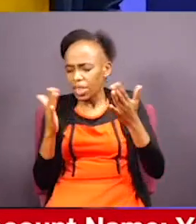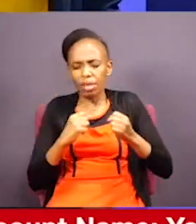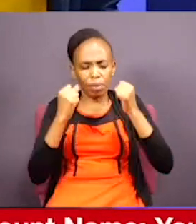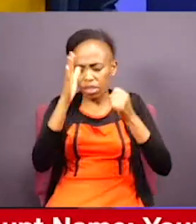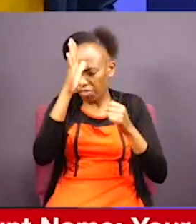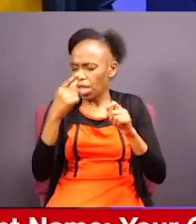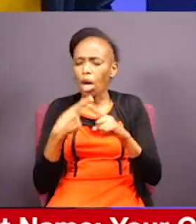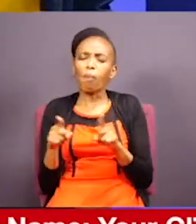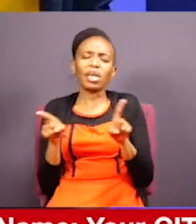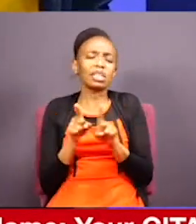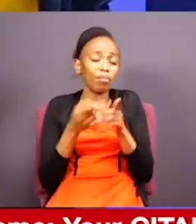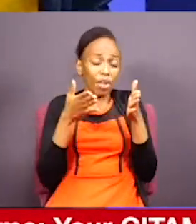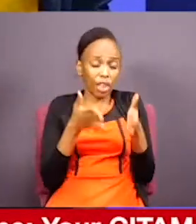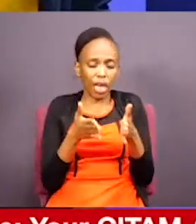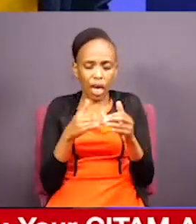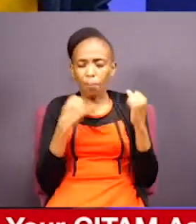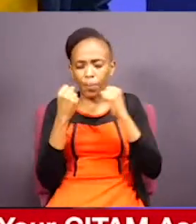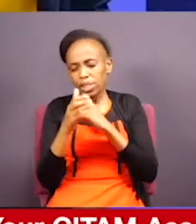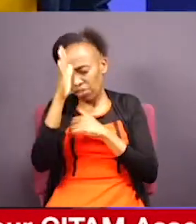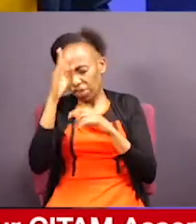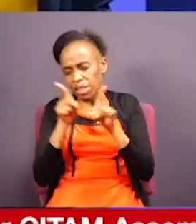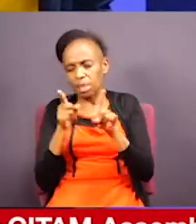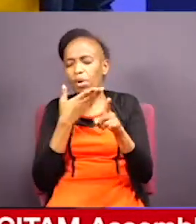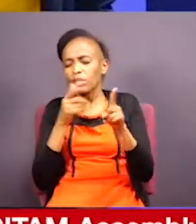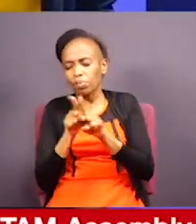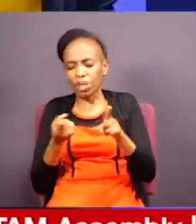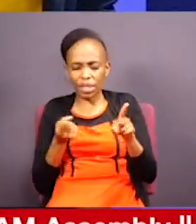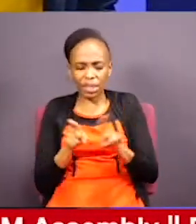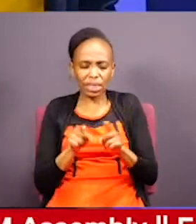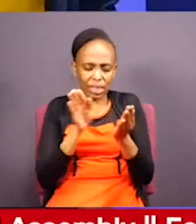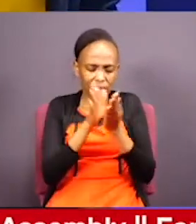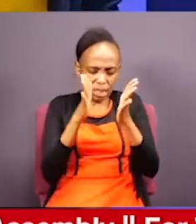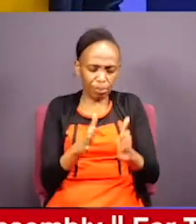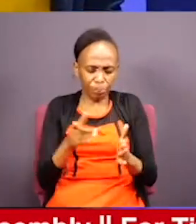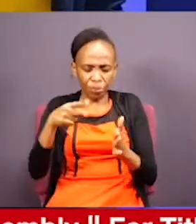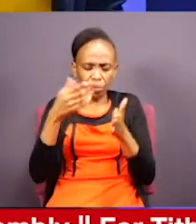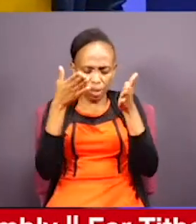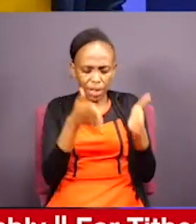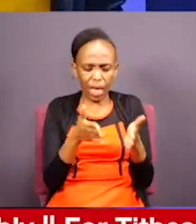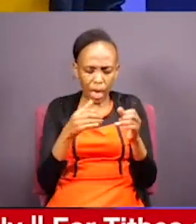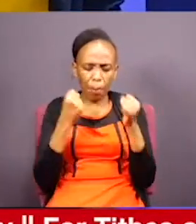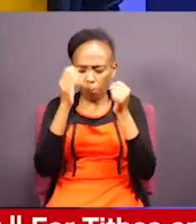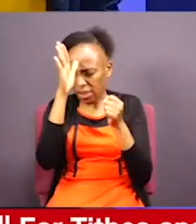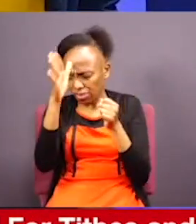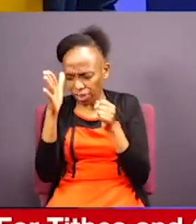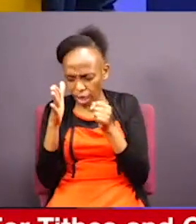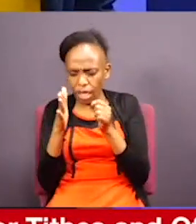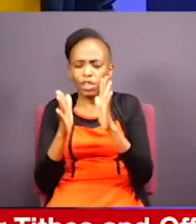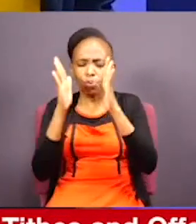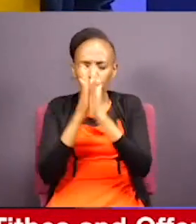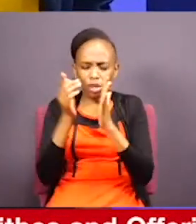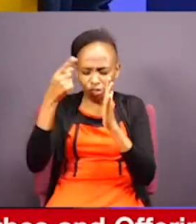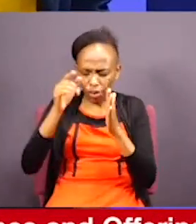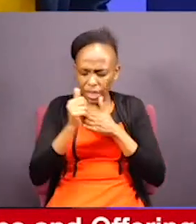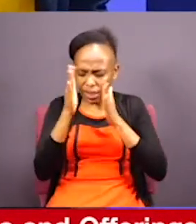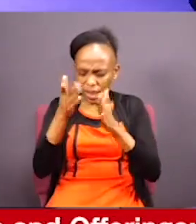we will be there, mighty Father, as our brothers and our sisters keep up. We will be there, mighty Father, to pray for our leaders